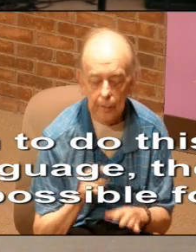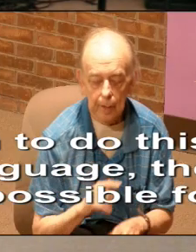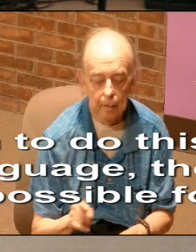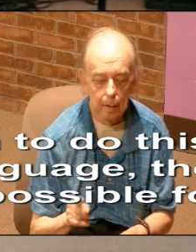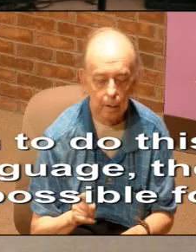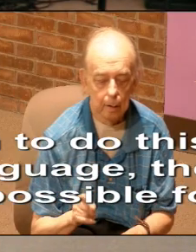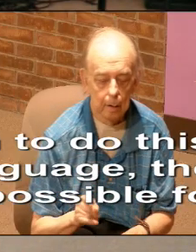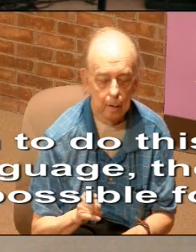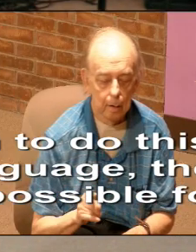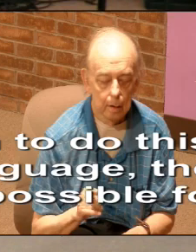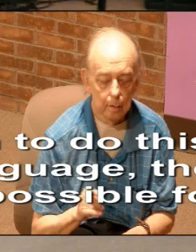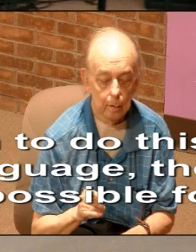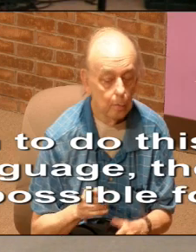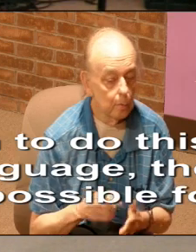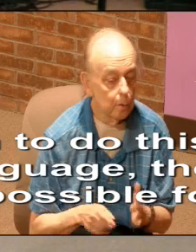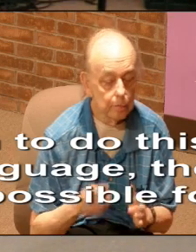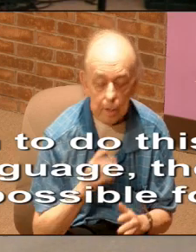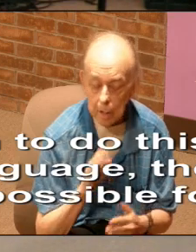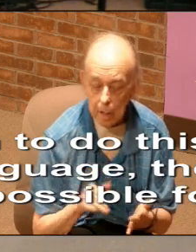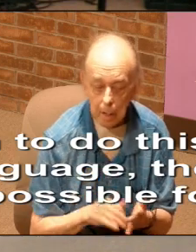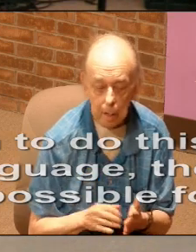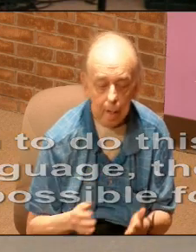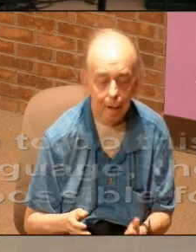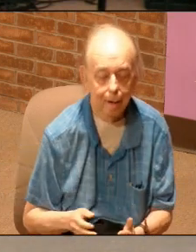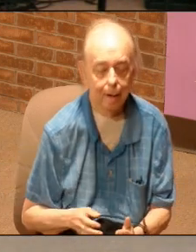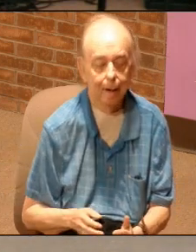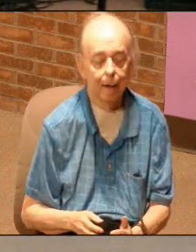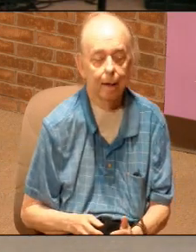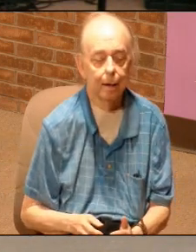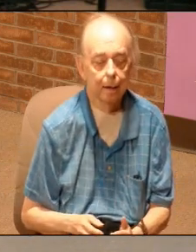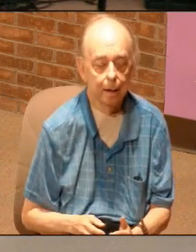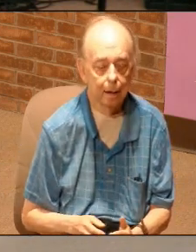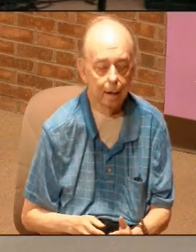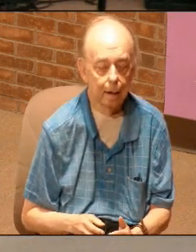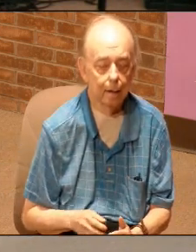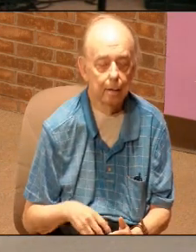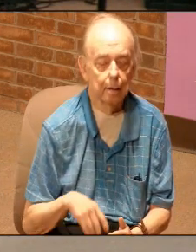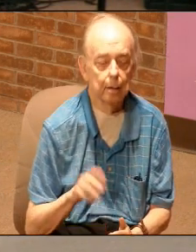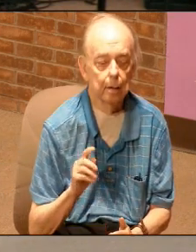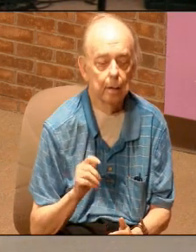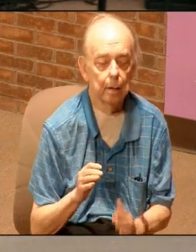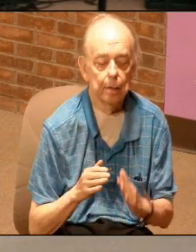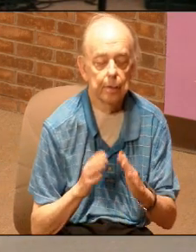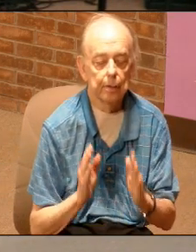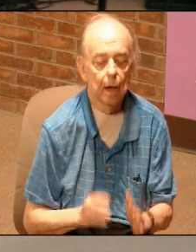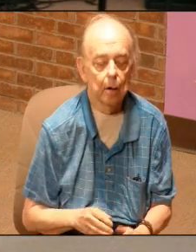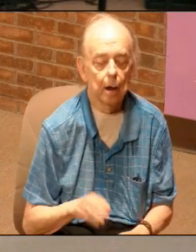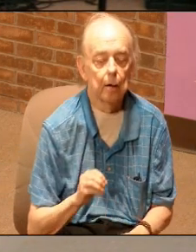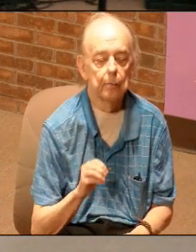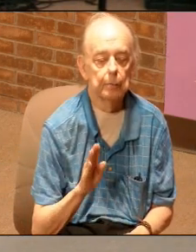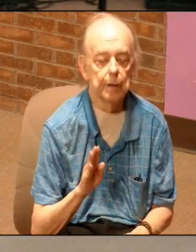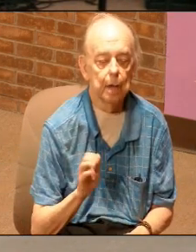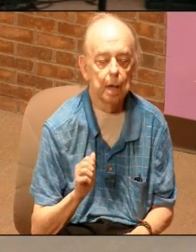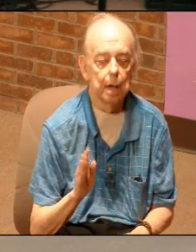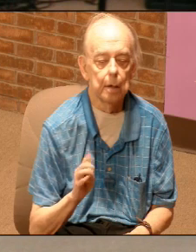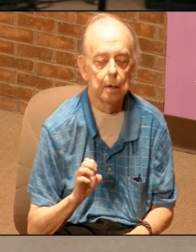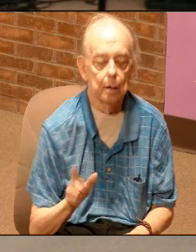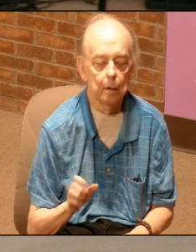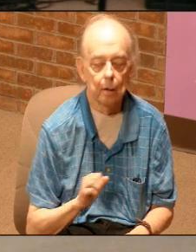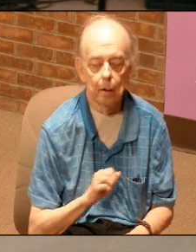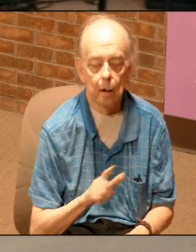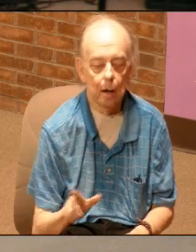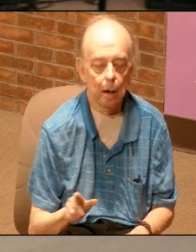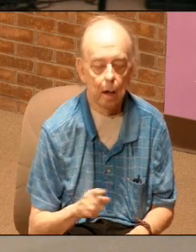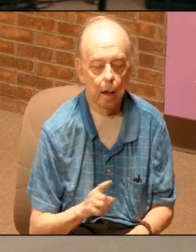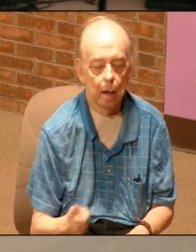You know what he was talking about? The Tower of Babel. If all of